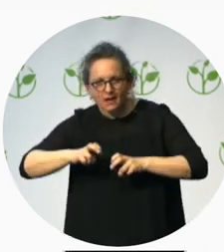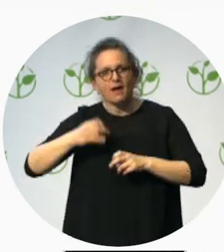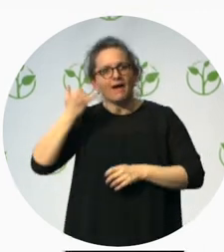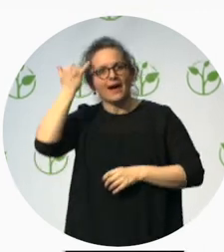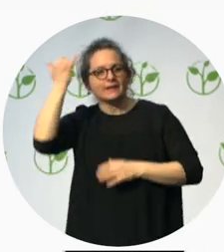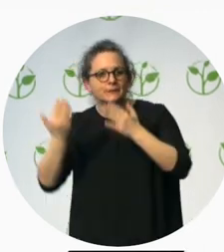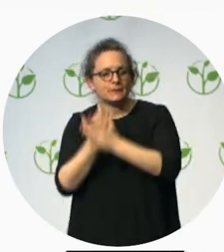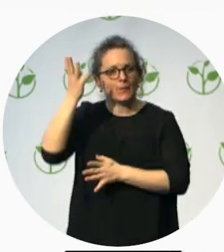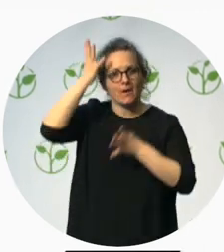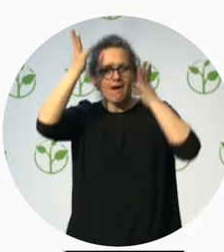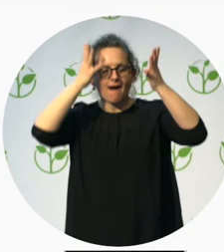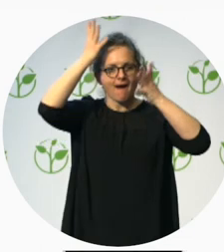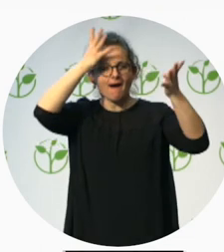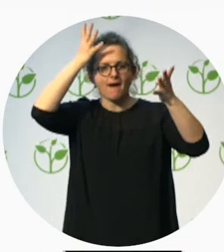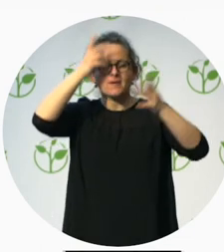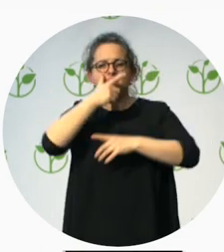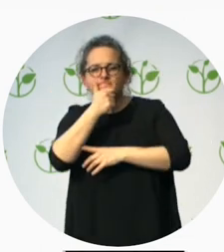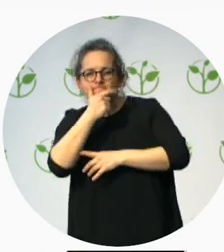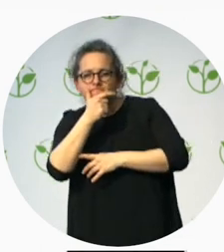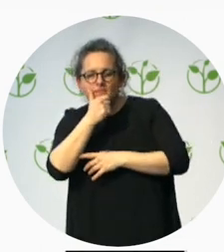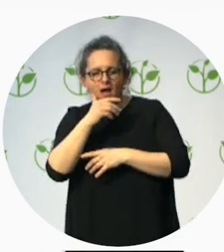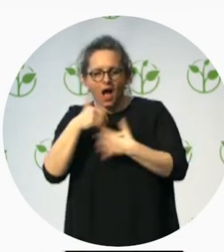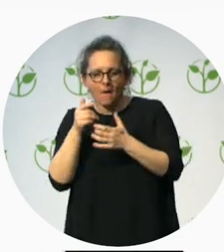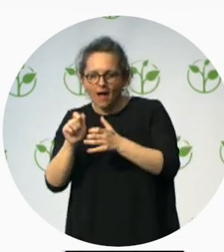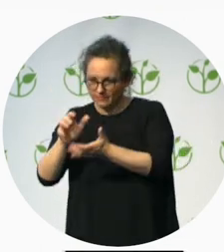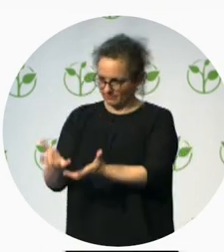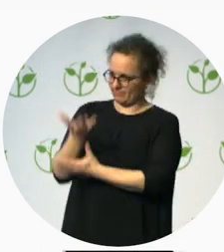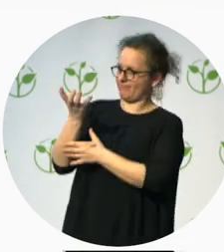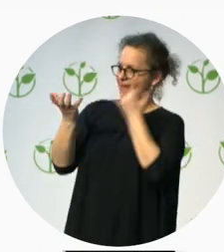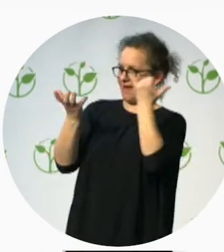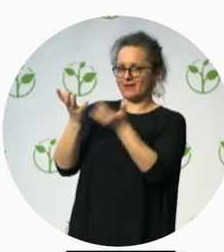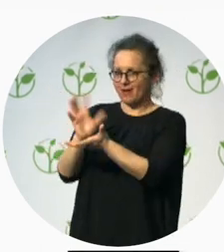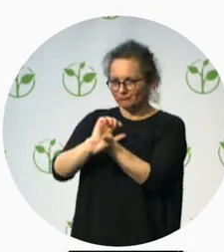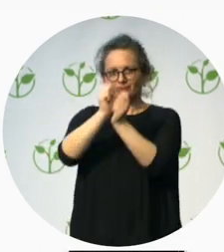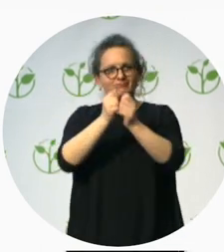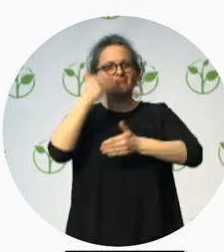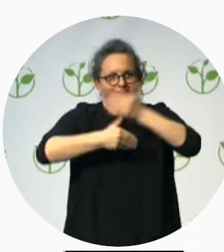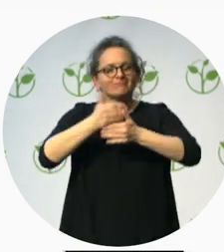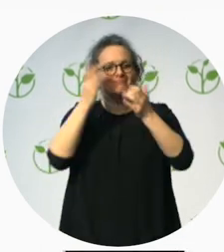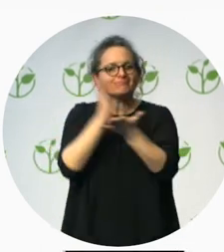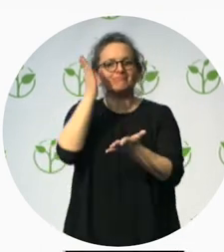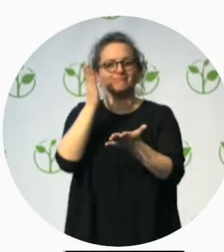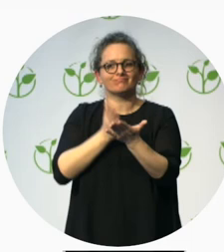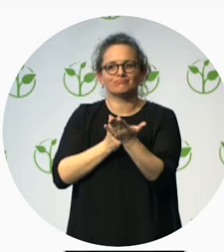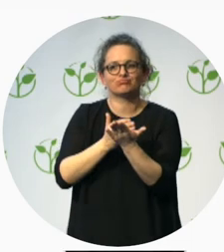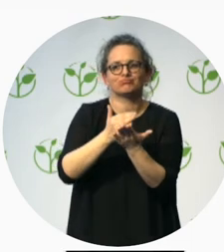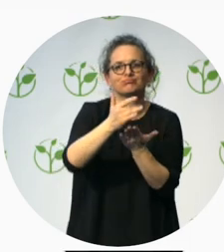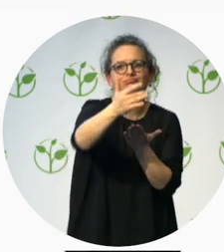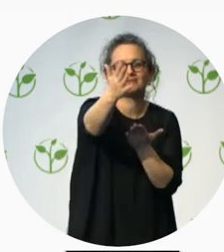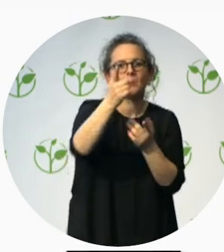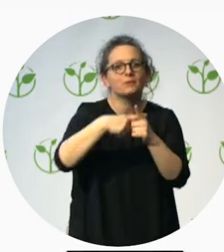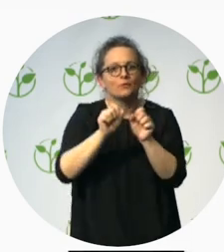partners. For this vision, I personally pledged to give 50% of my entrepreneurial time to support